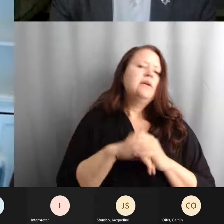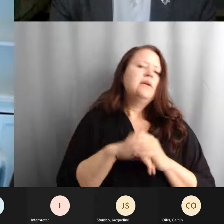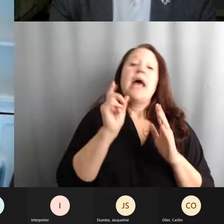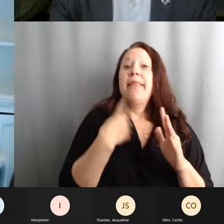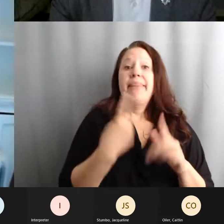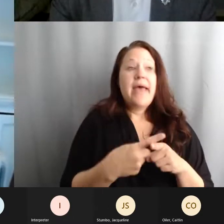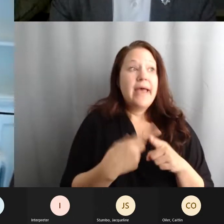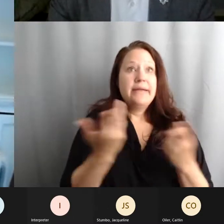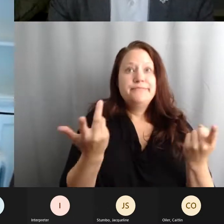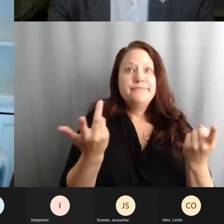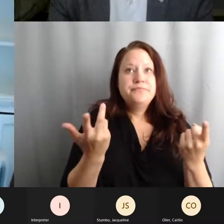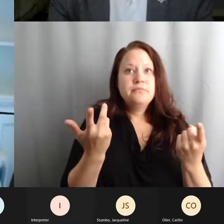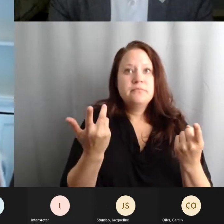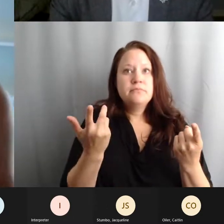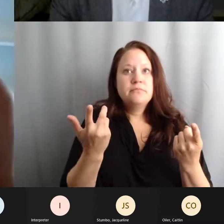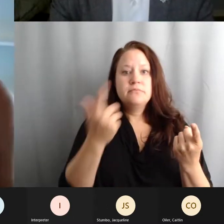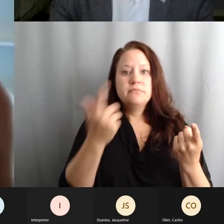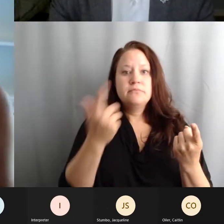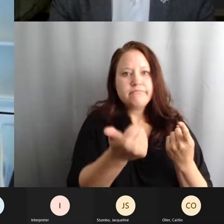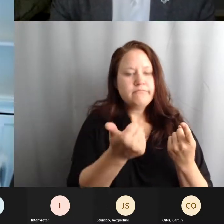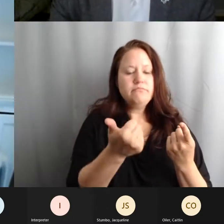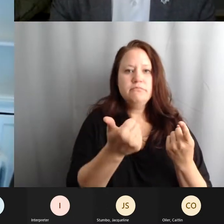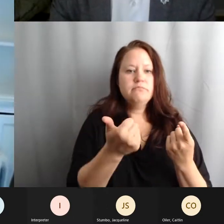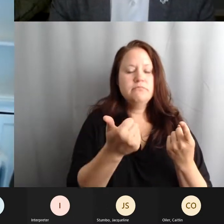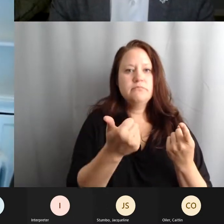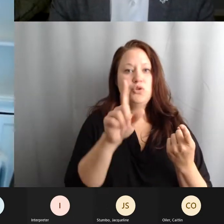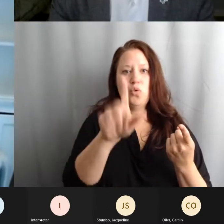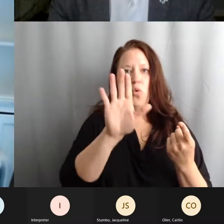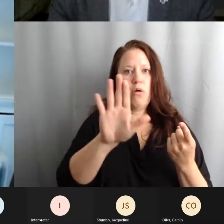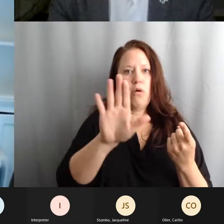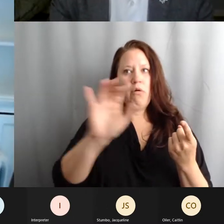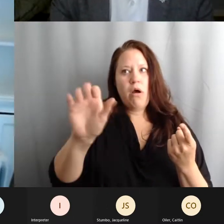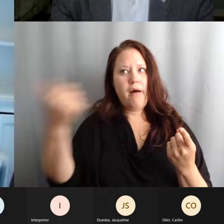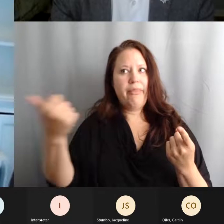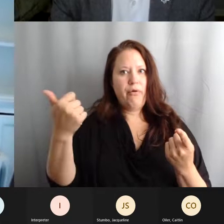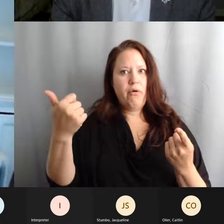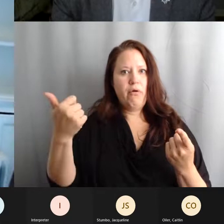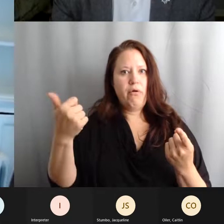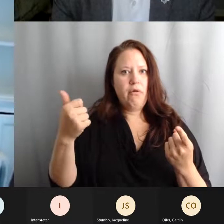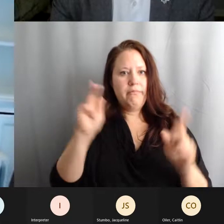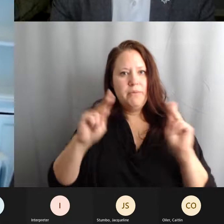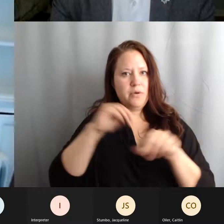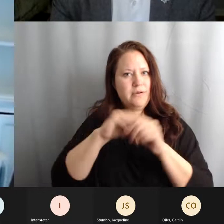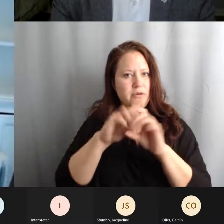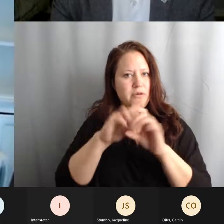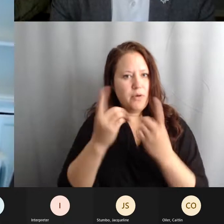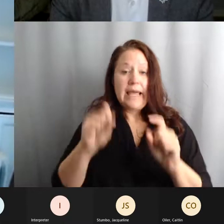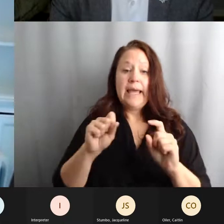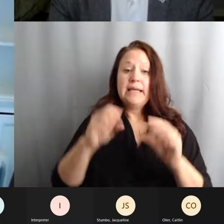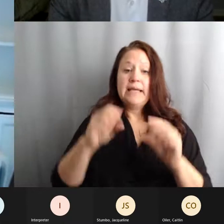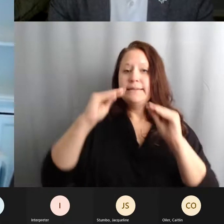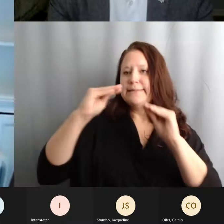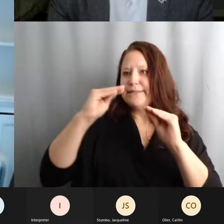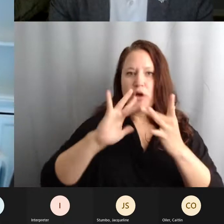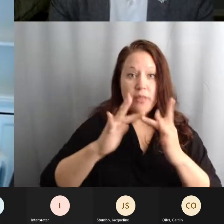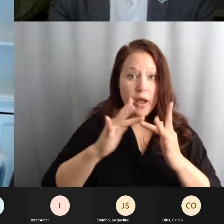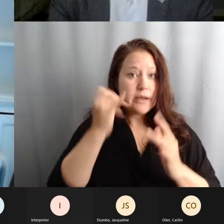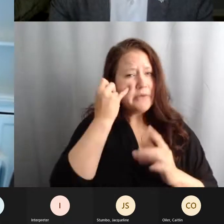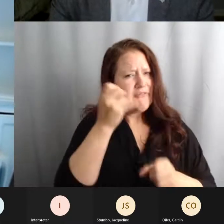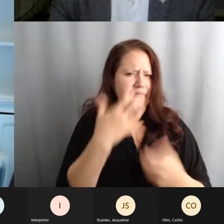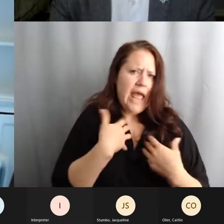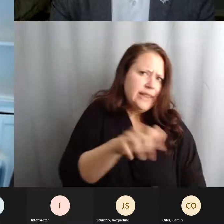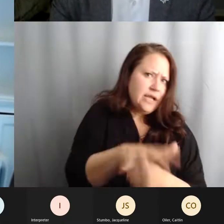whatever you do with your other faculty to either you can teach online if you're healthy enough to